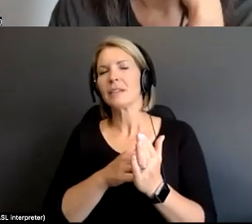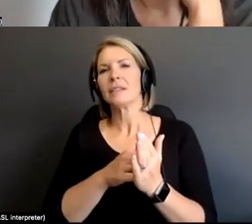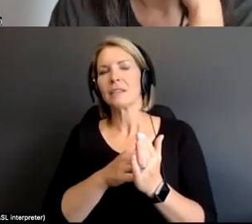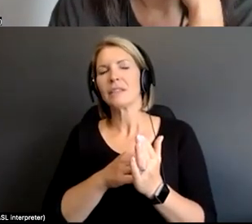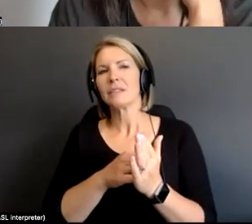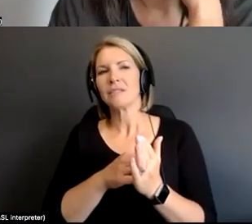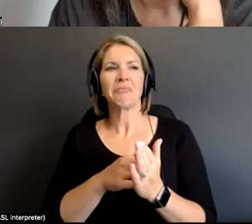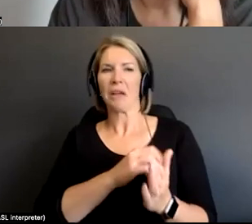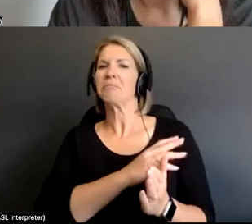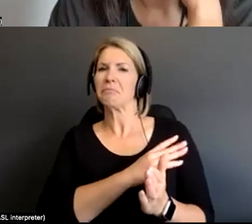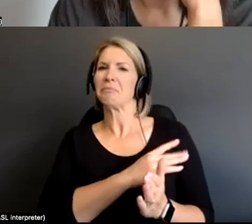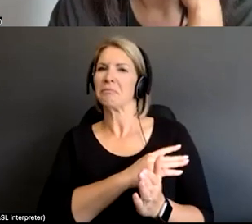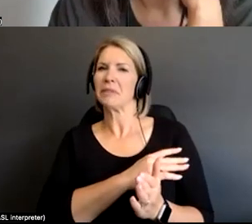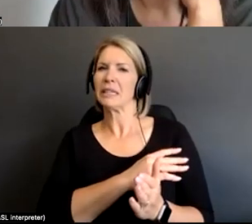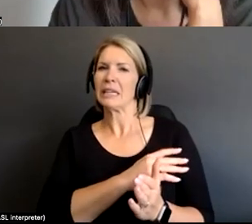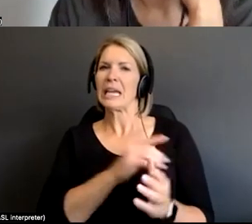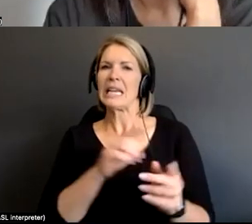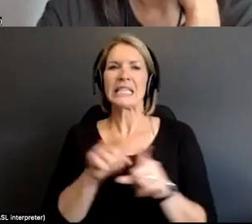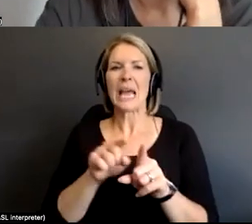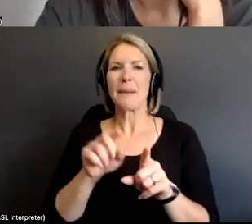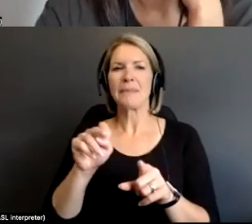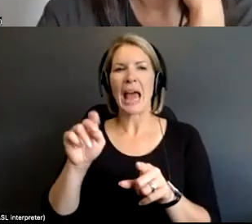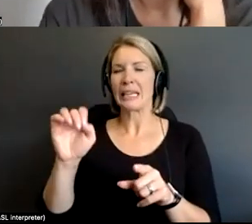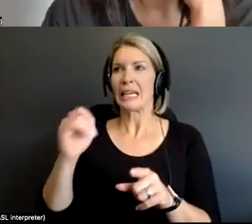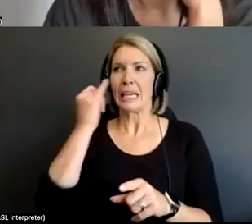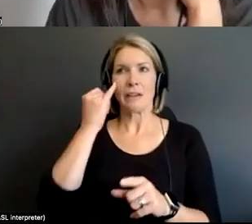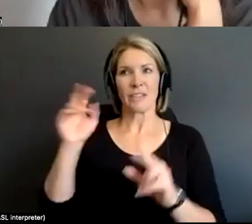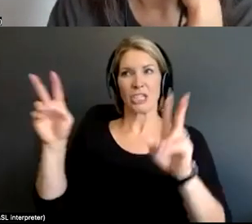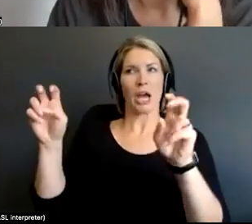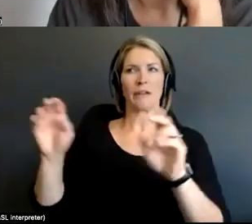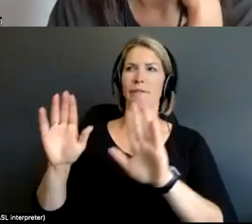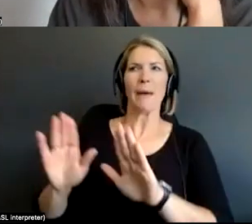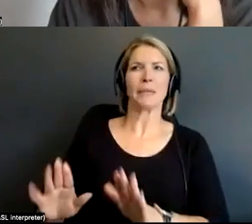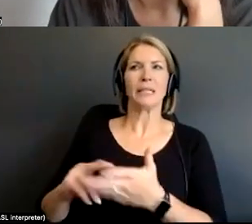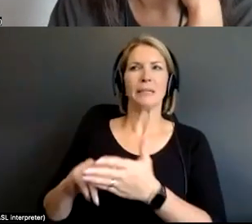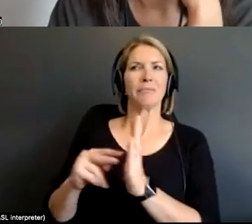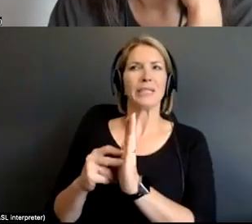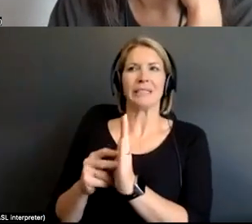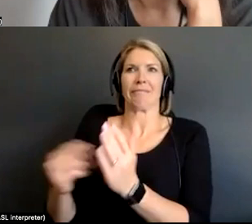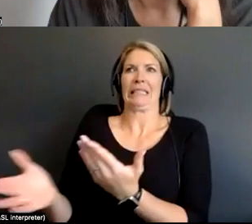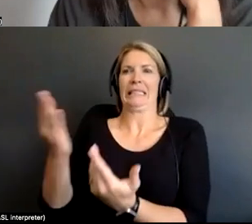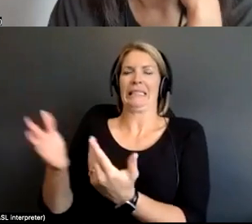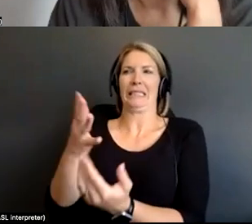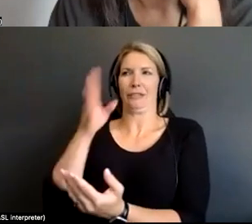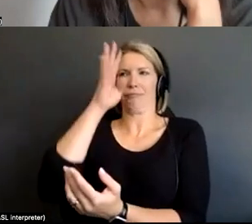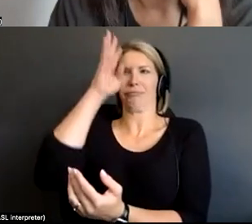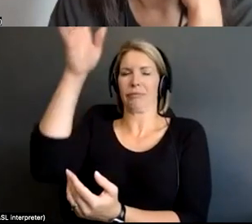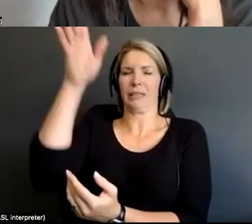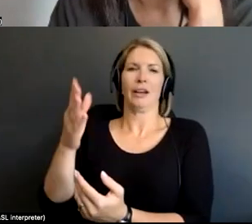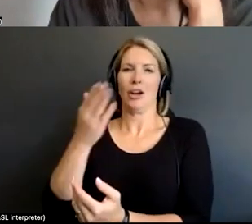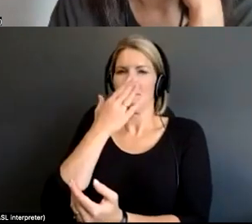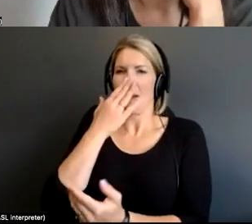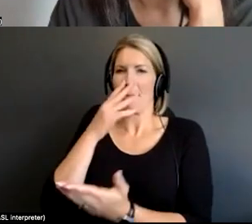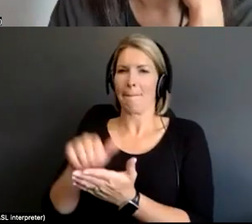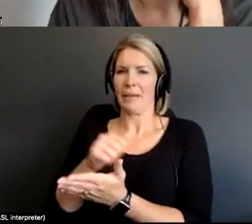with, then some of that work is being done for you. And in each of these cases, the cover has turned the title into a very